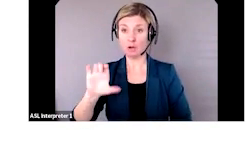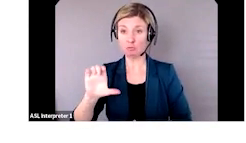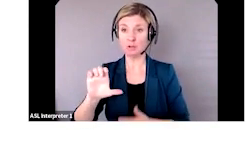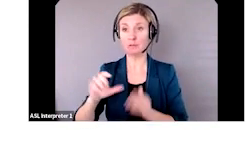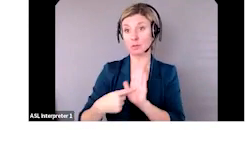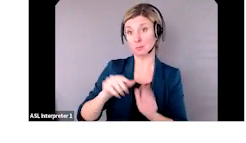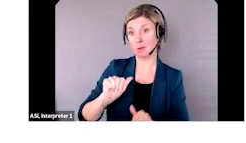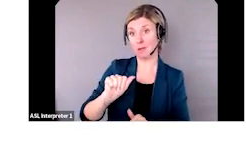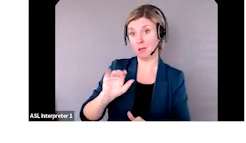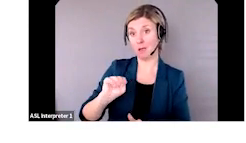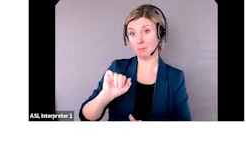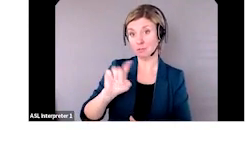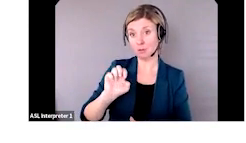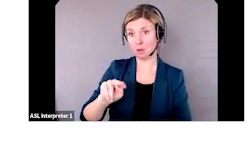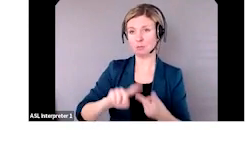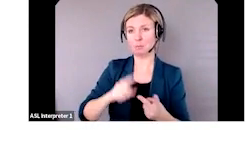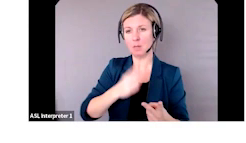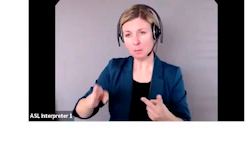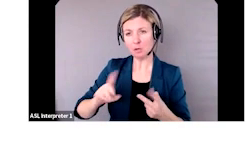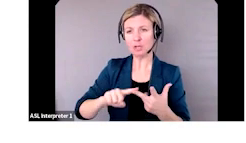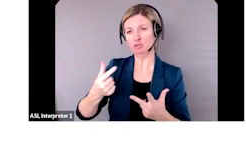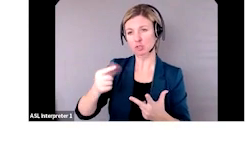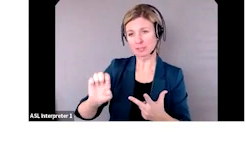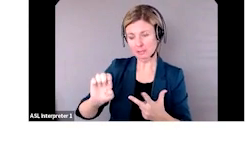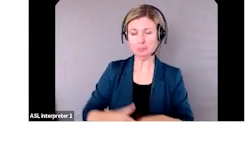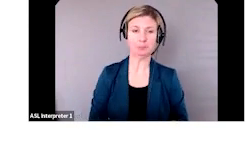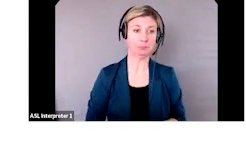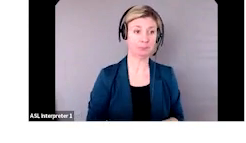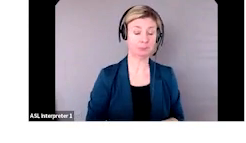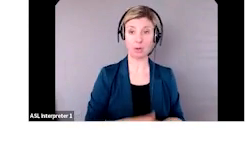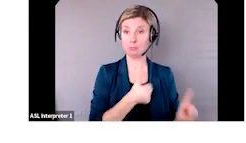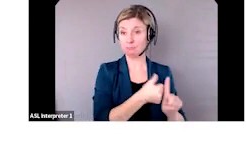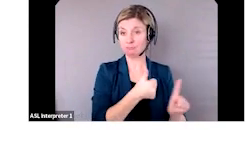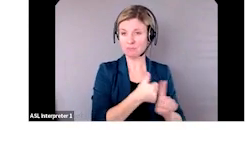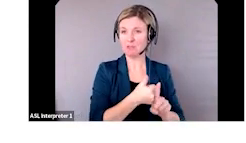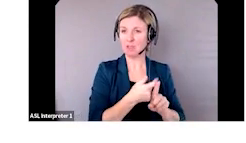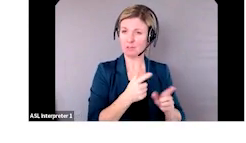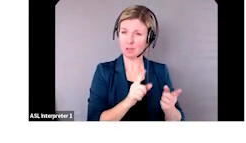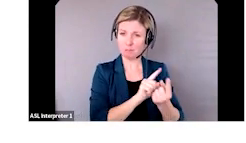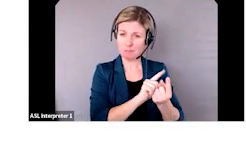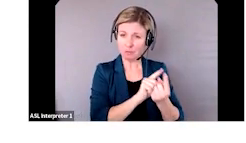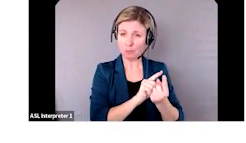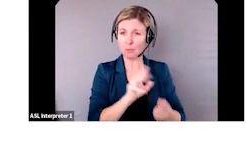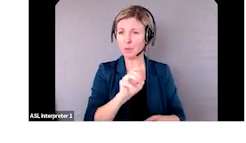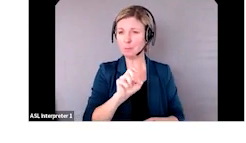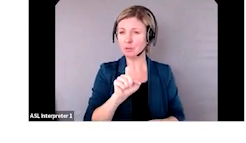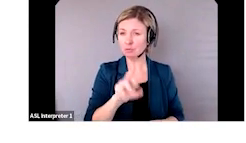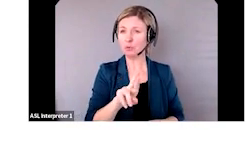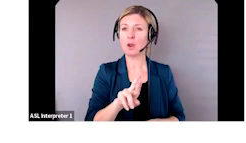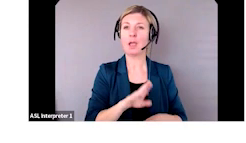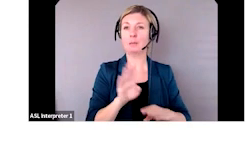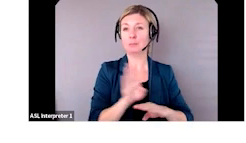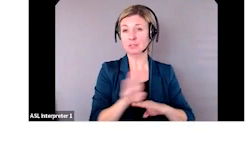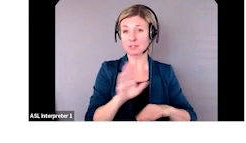GE. He's also a mentor and business advisor at Canadian accelerators,